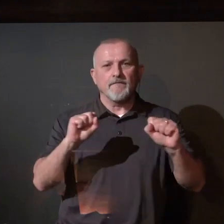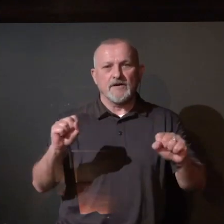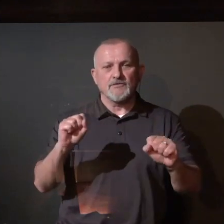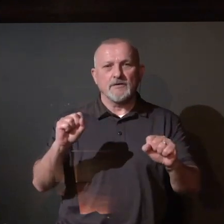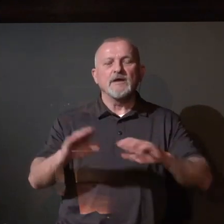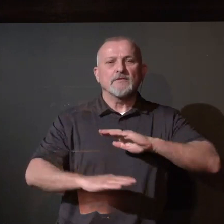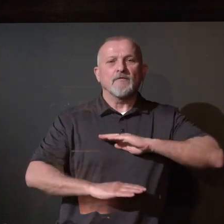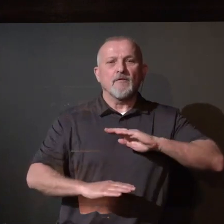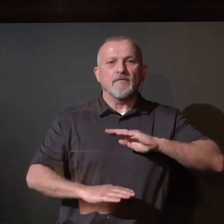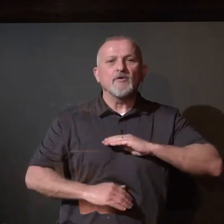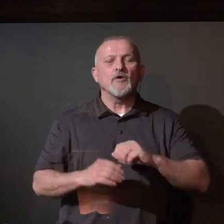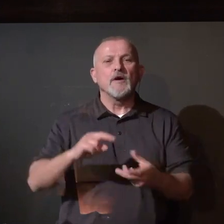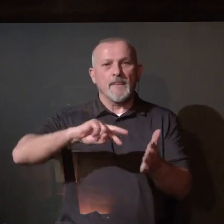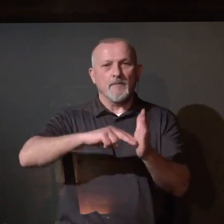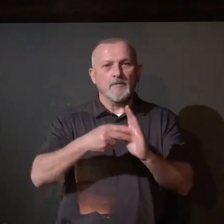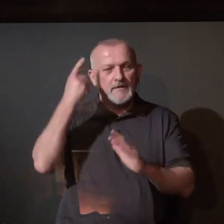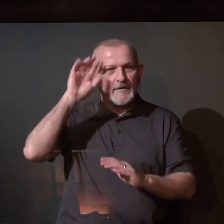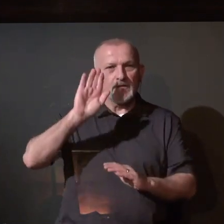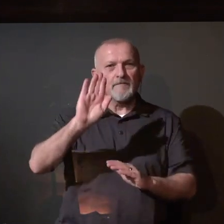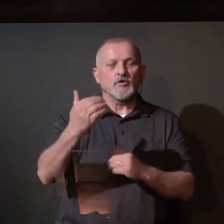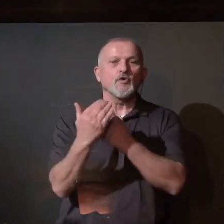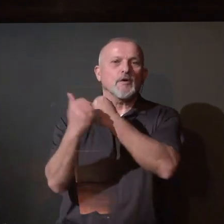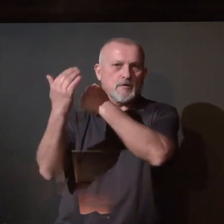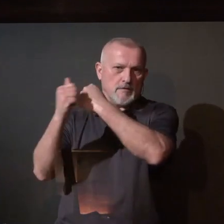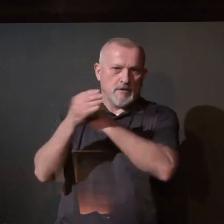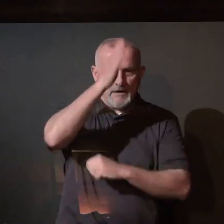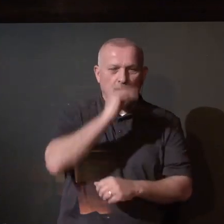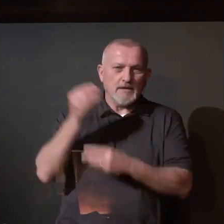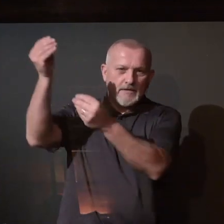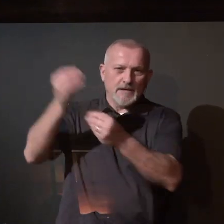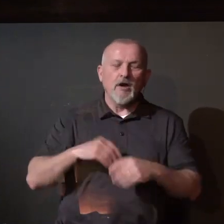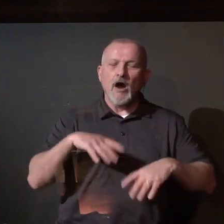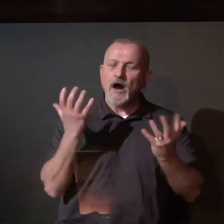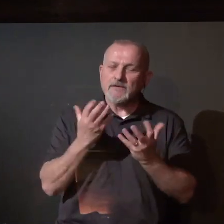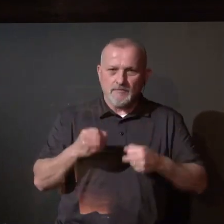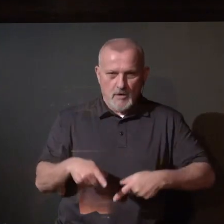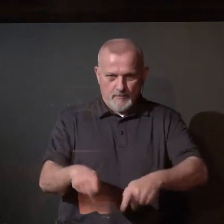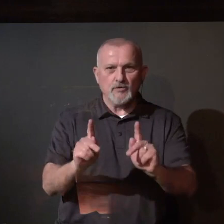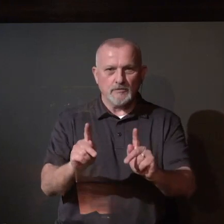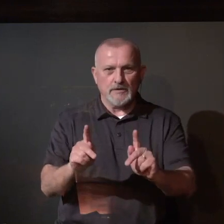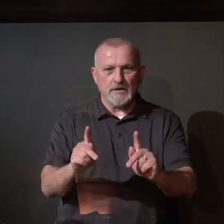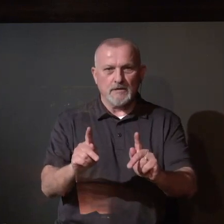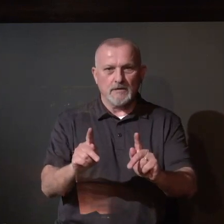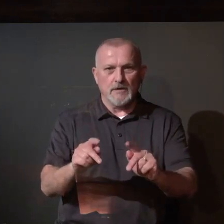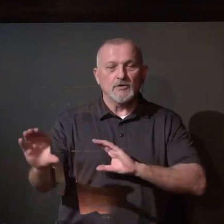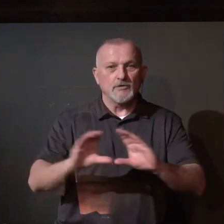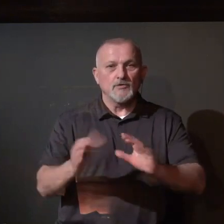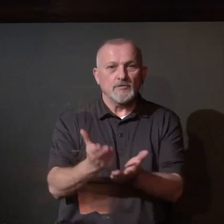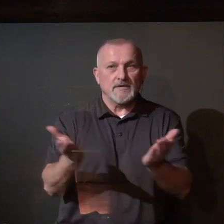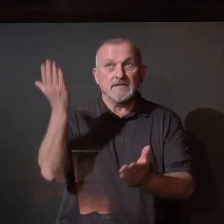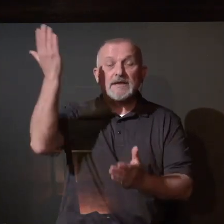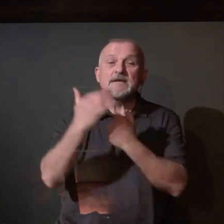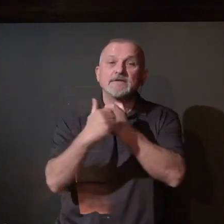Discipleship. God has given us an incredible opportunity in these moments to push in to what he's called us to